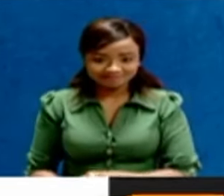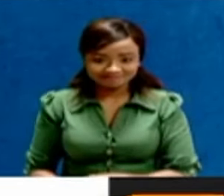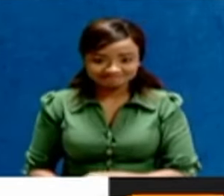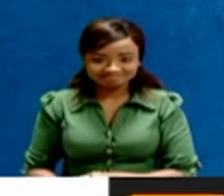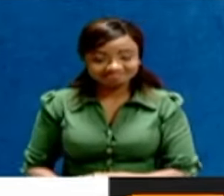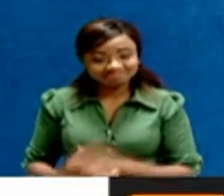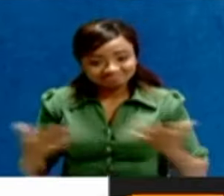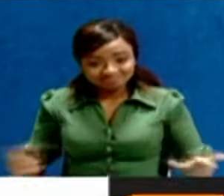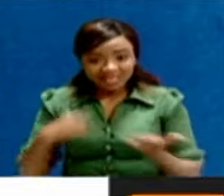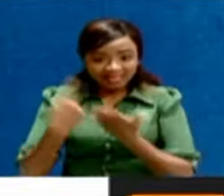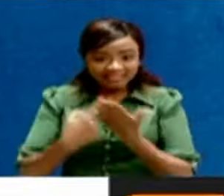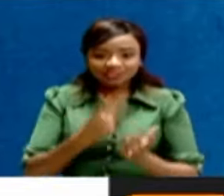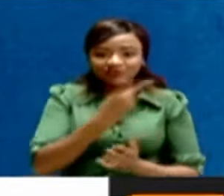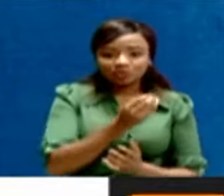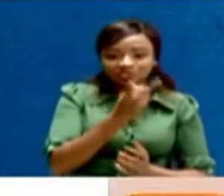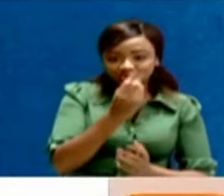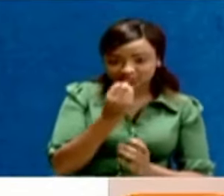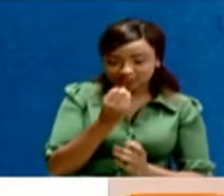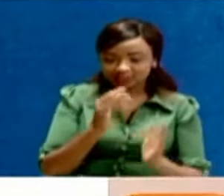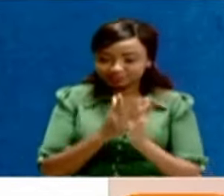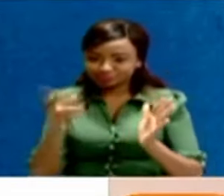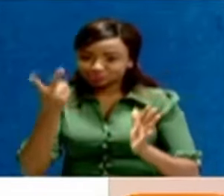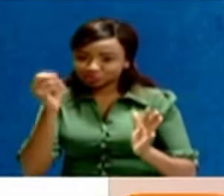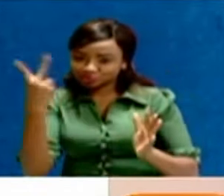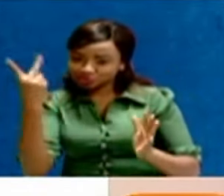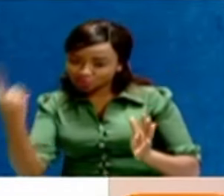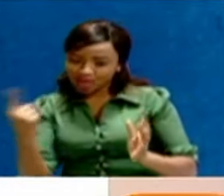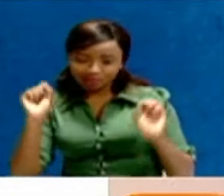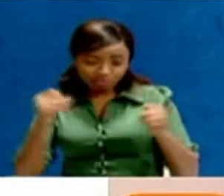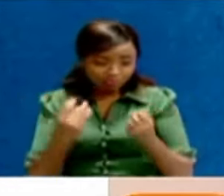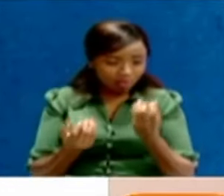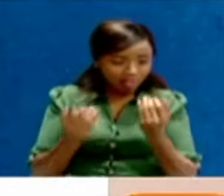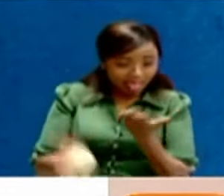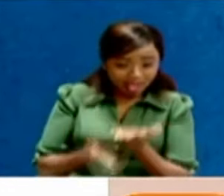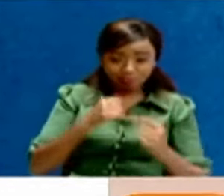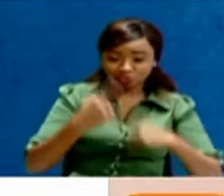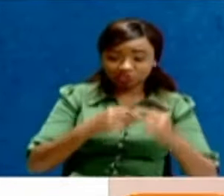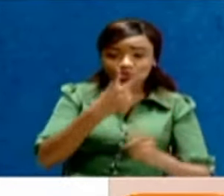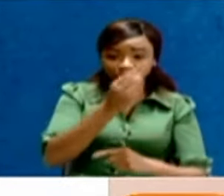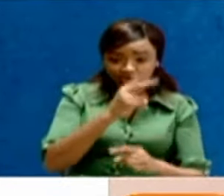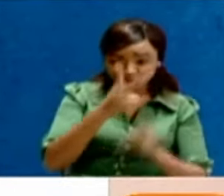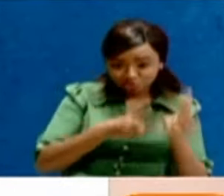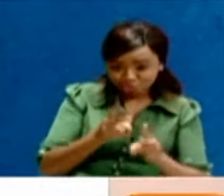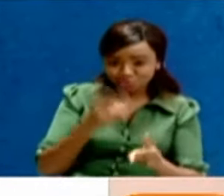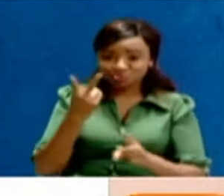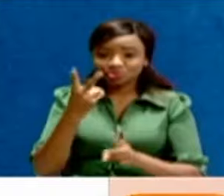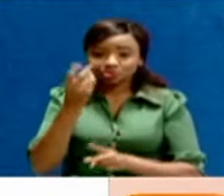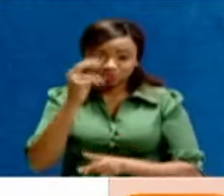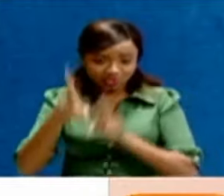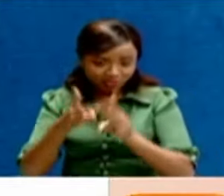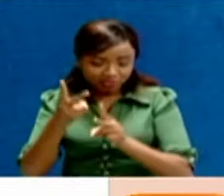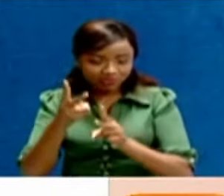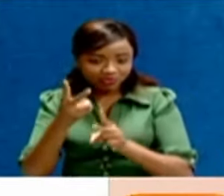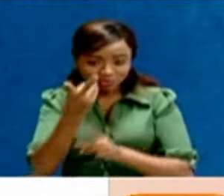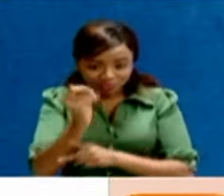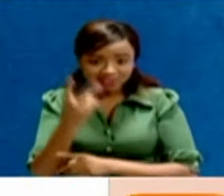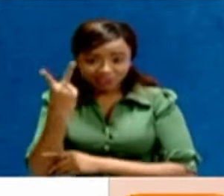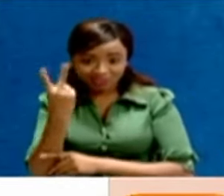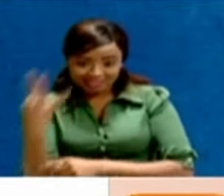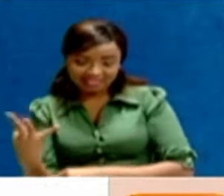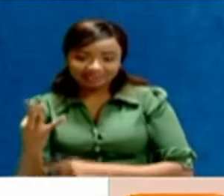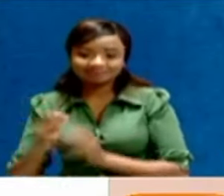again, the discussion of 2020-2021, or whether to have something that would work in 2022-2023, which Senate did not agree